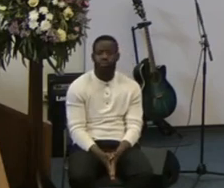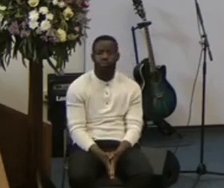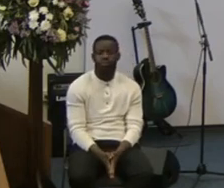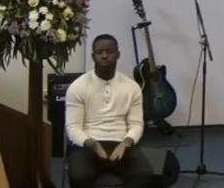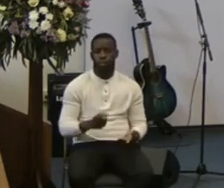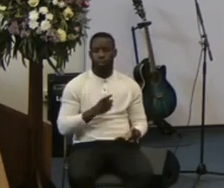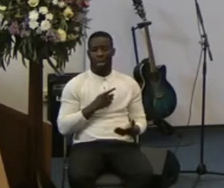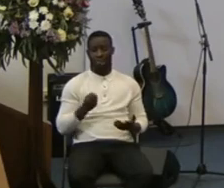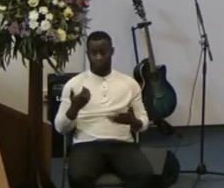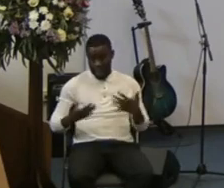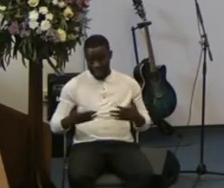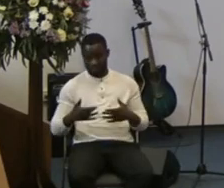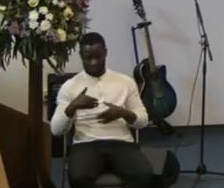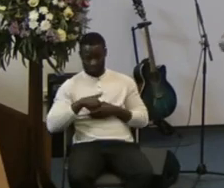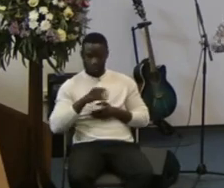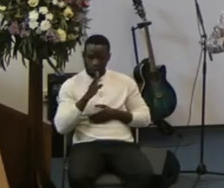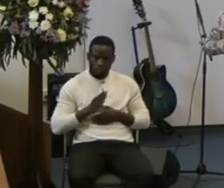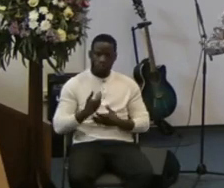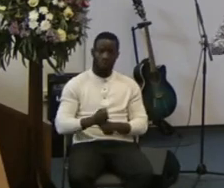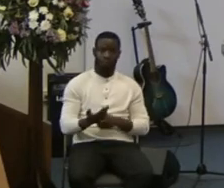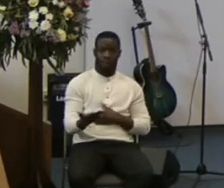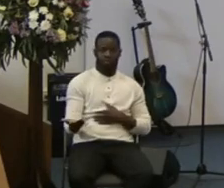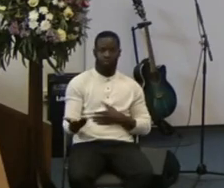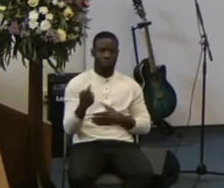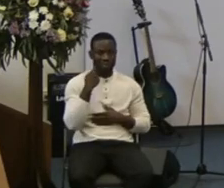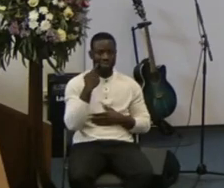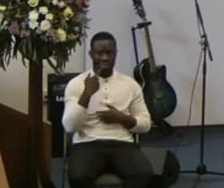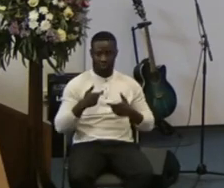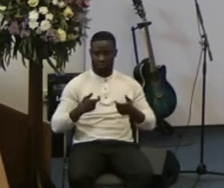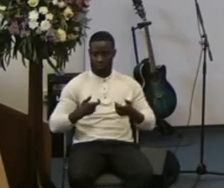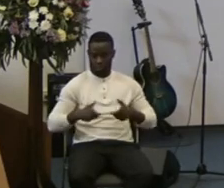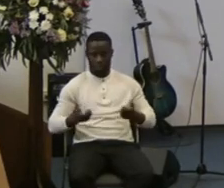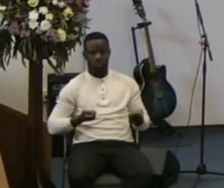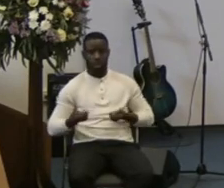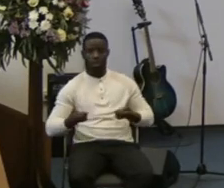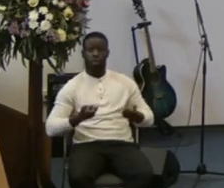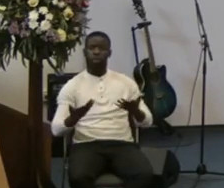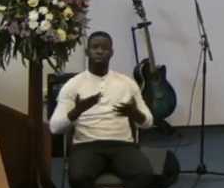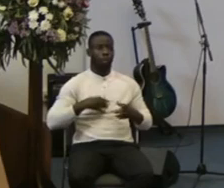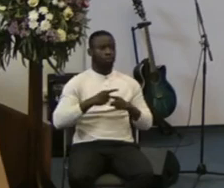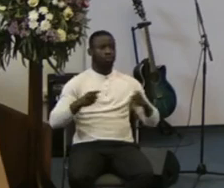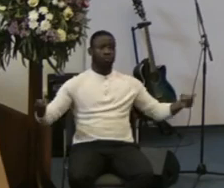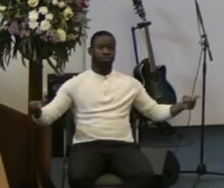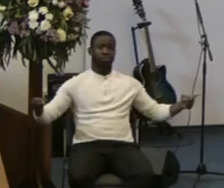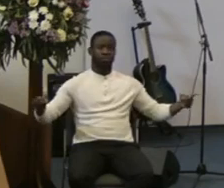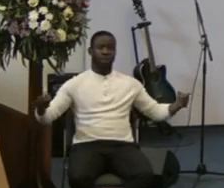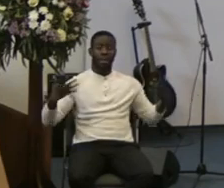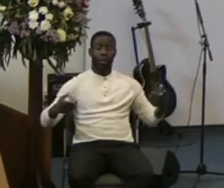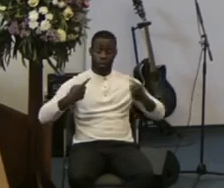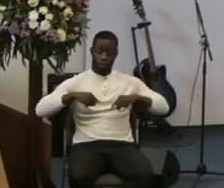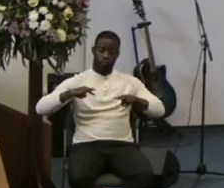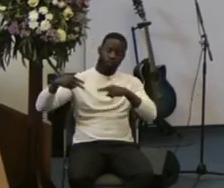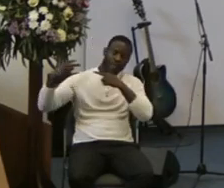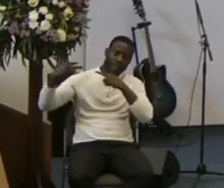Because it hurts us so much when folks are struggling. So I want you to know that as we look at healing